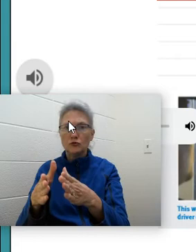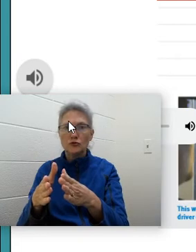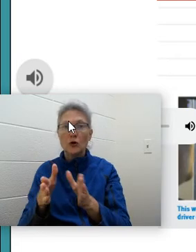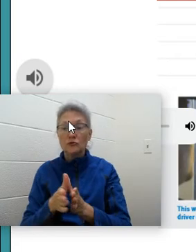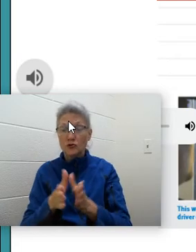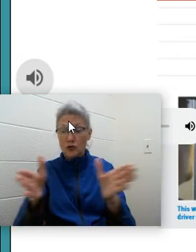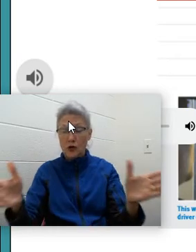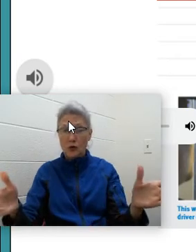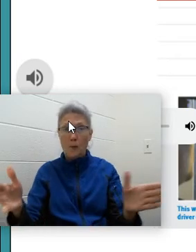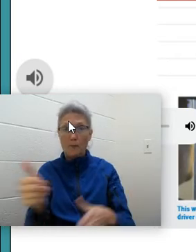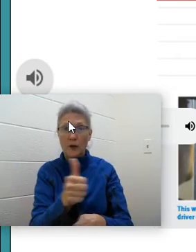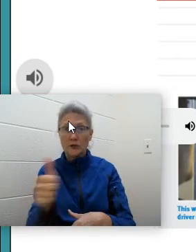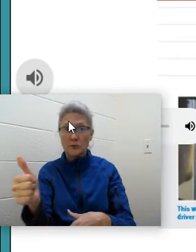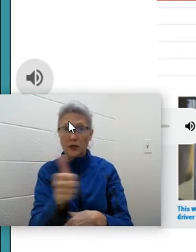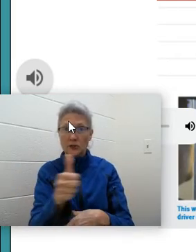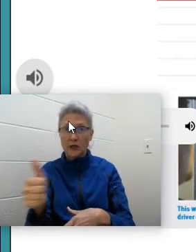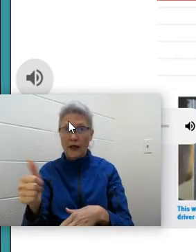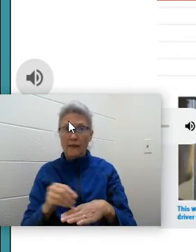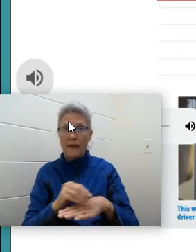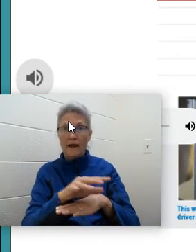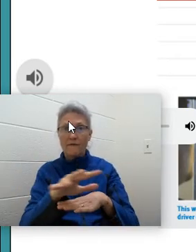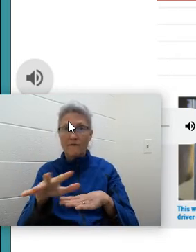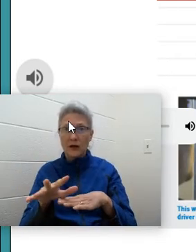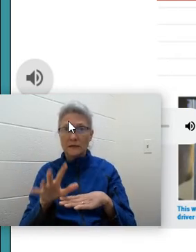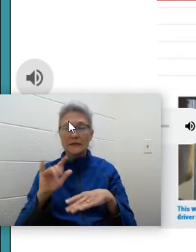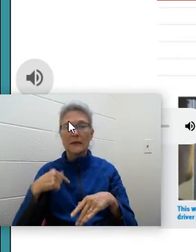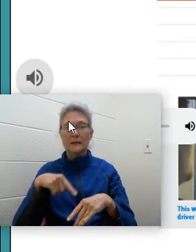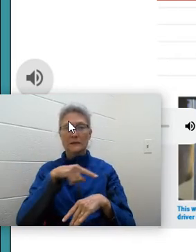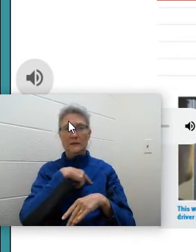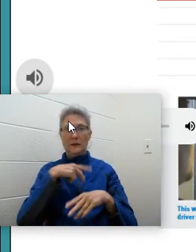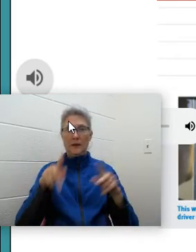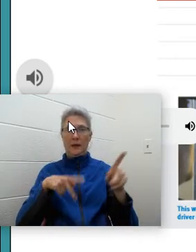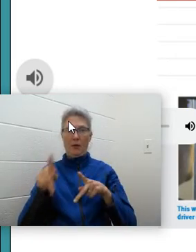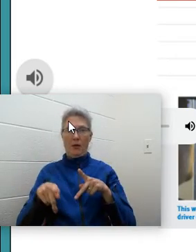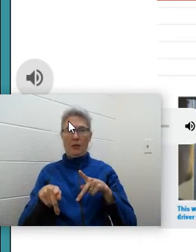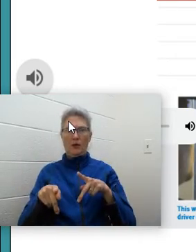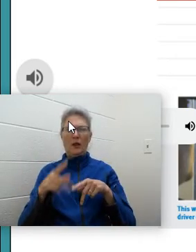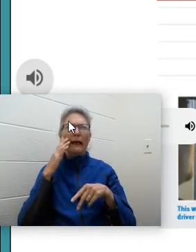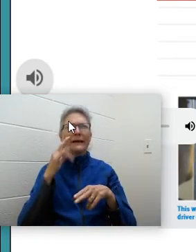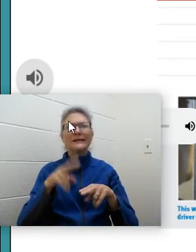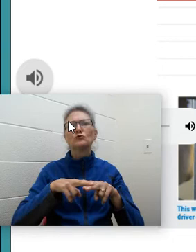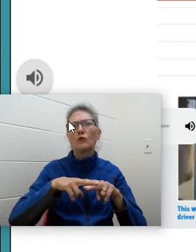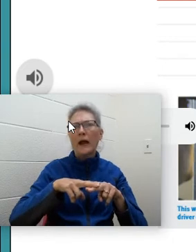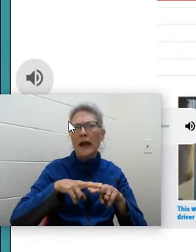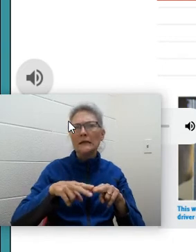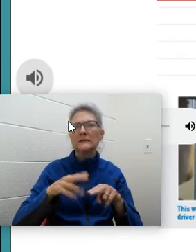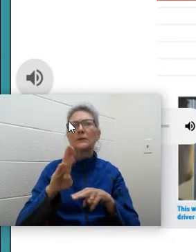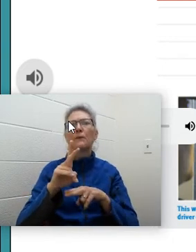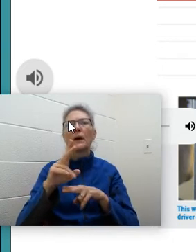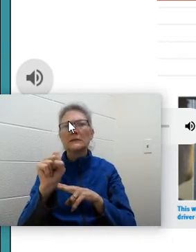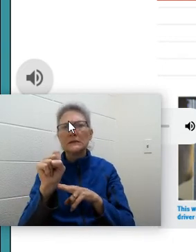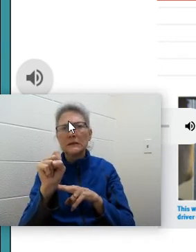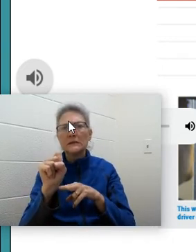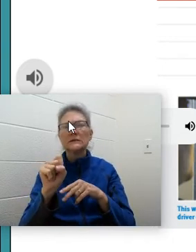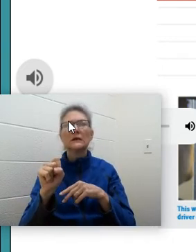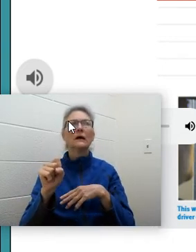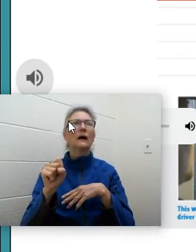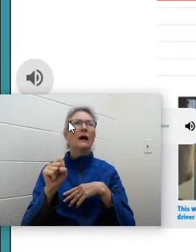transportation. That greatly affects us state citizens, because without these roads, highways, or buses,